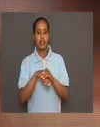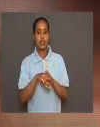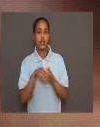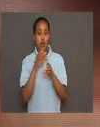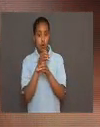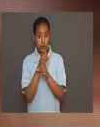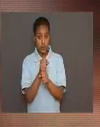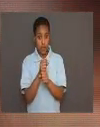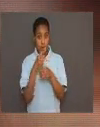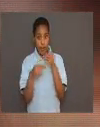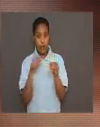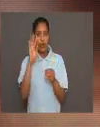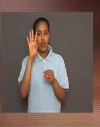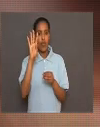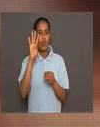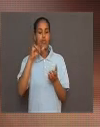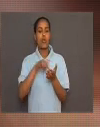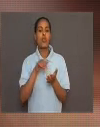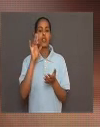constituting about